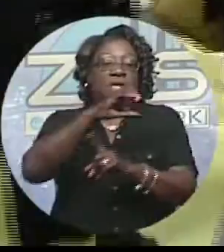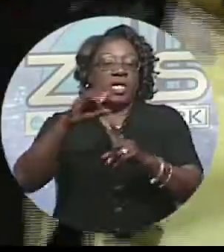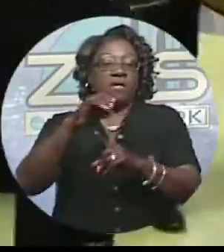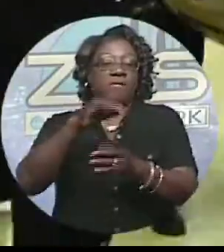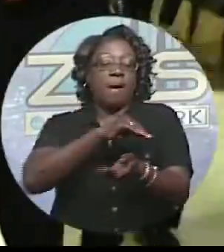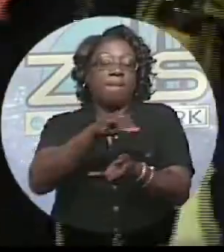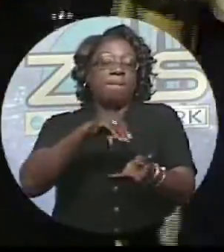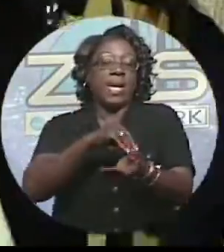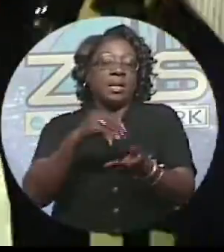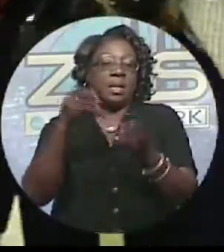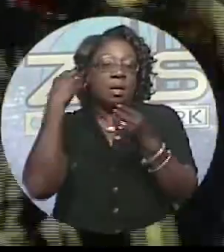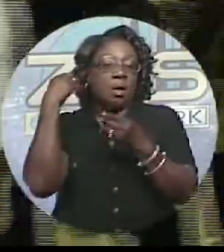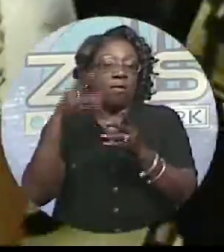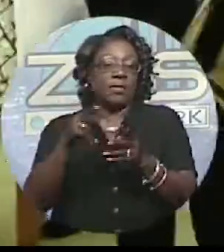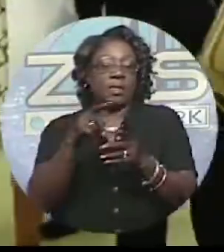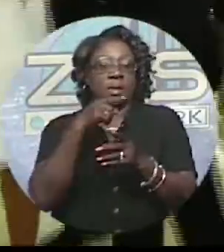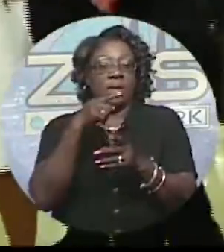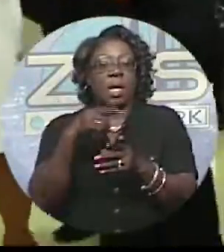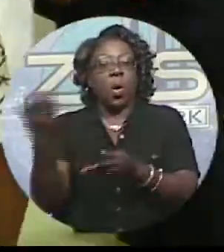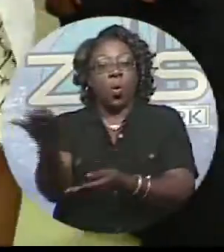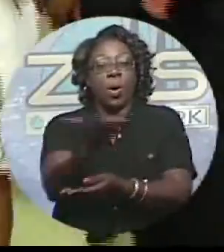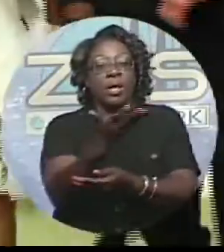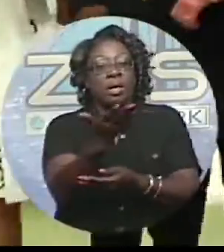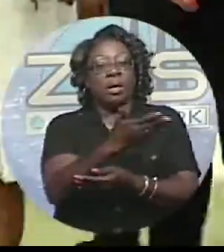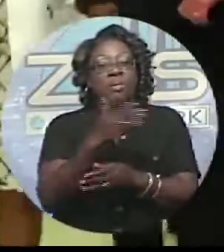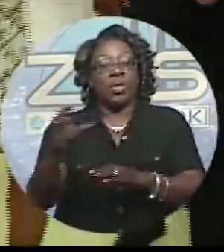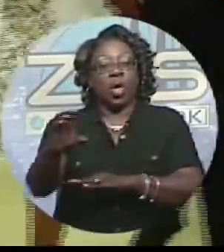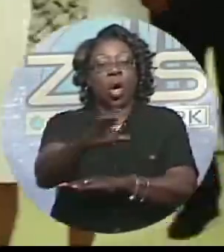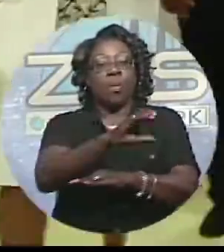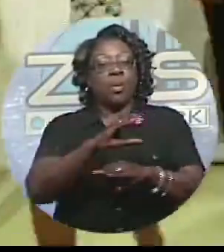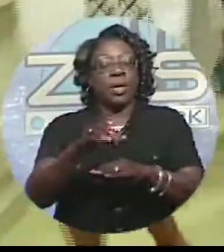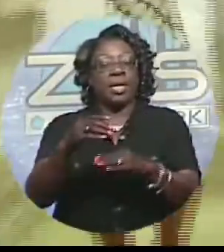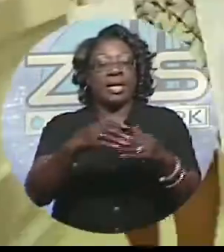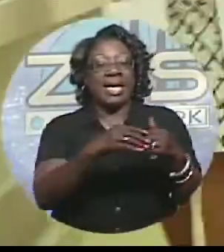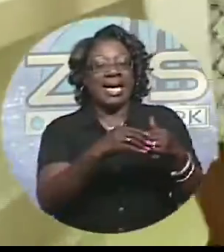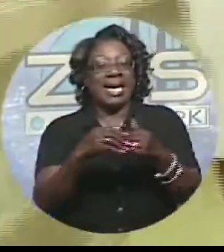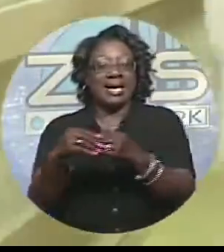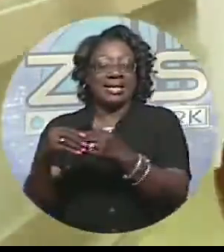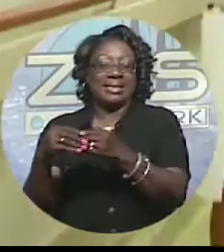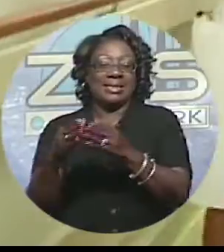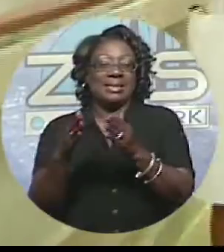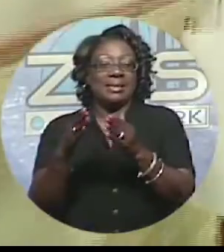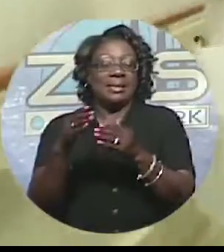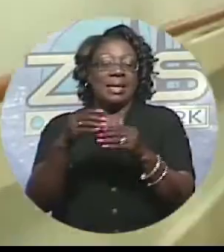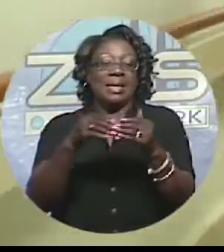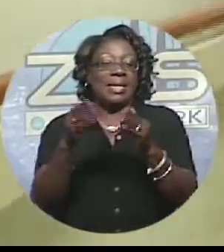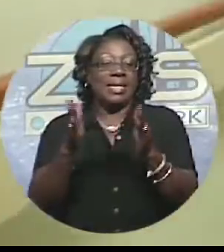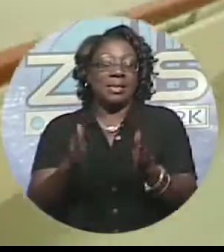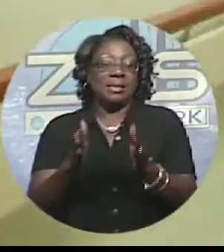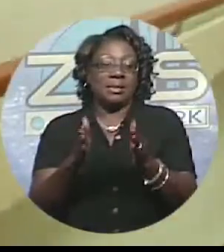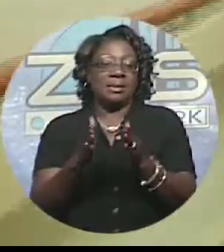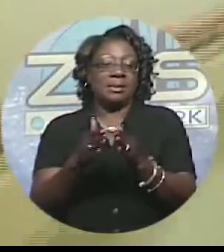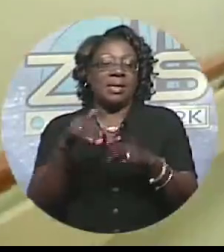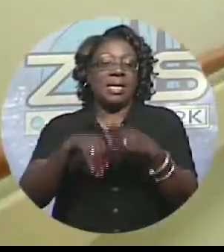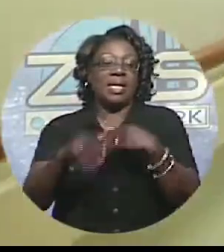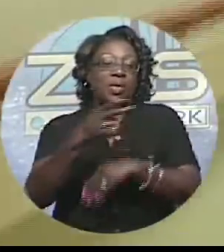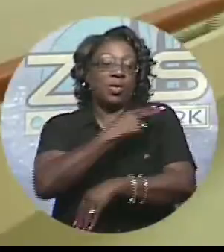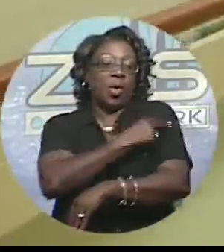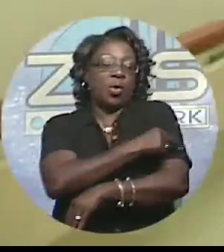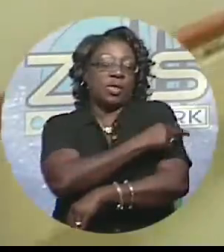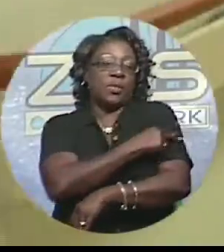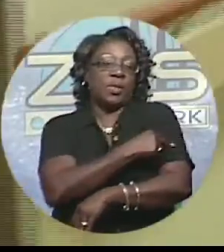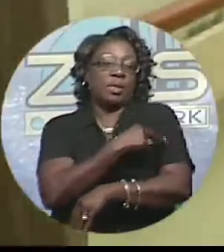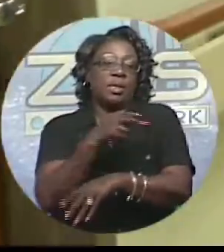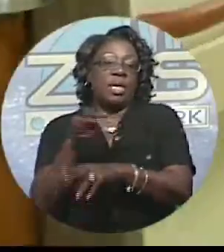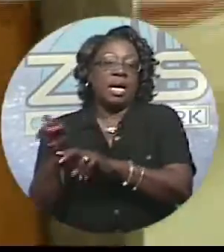Officer, Dr. Glenn Benaby, welcomed the Commonwealth's Head of Health and Education Advisory Committee, Dr. Joanna Nurse, a featured